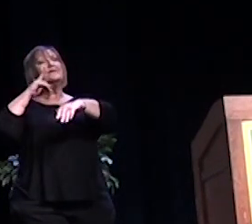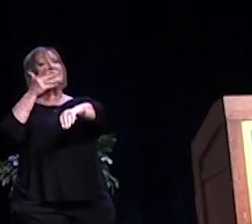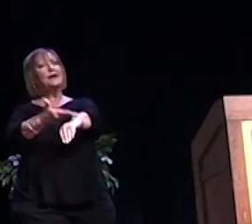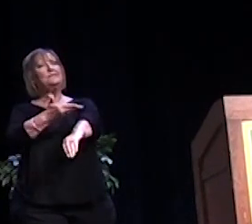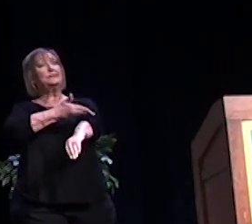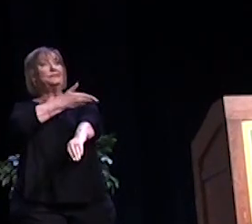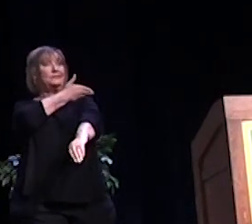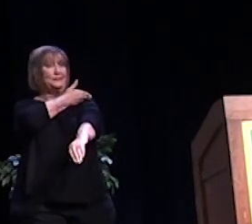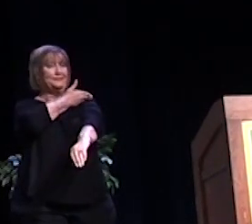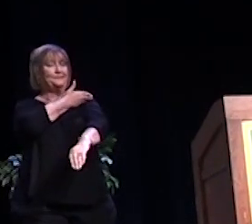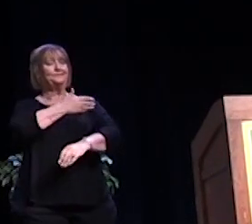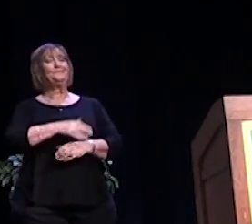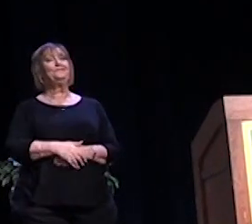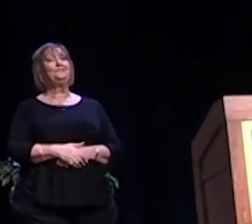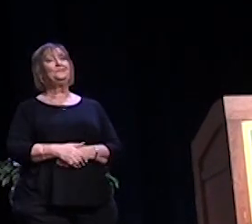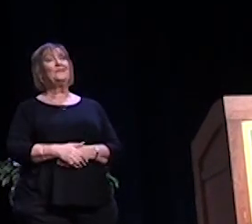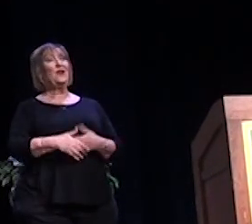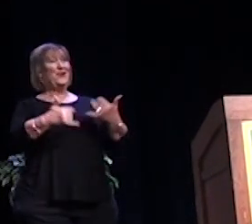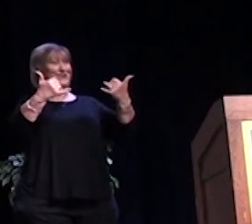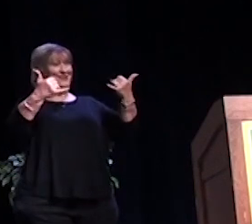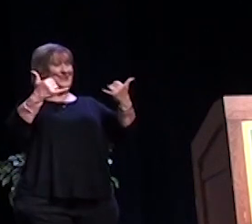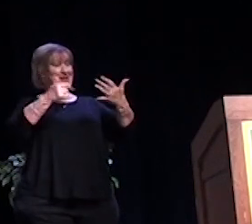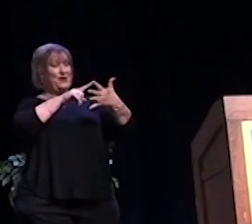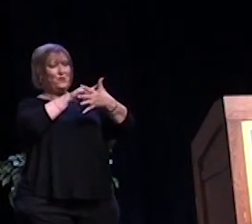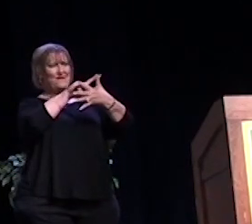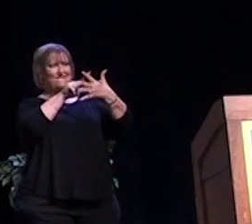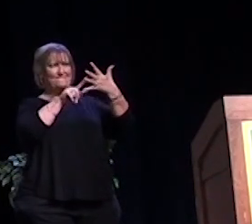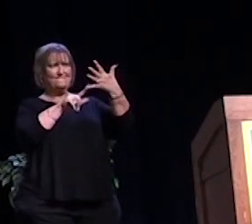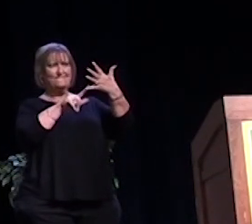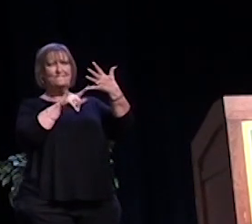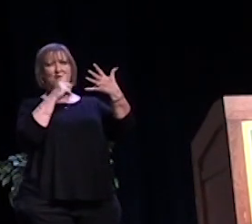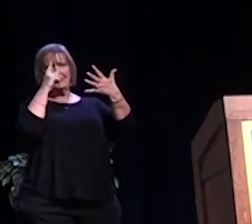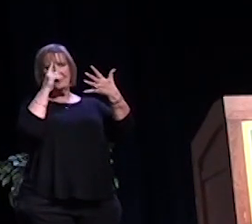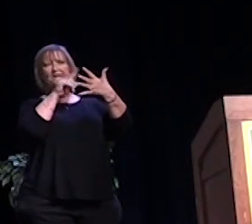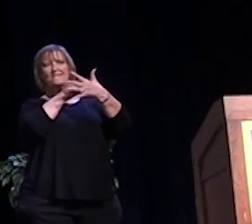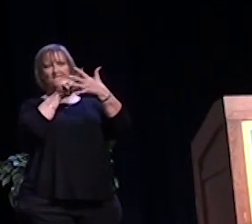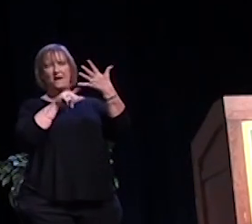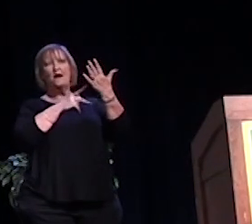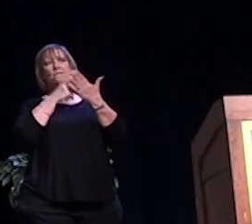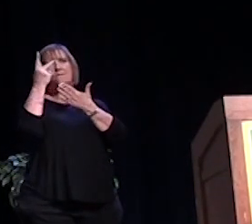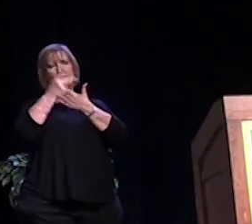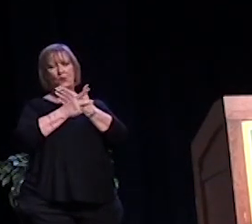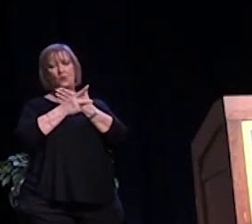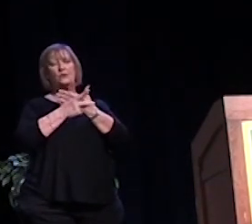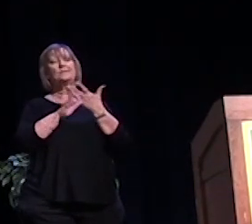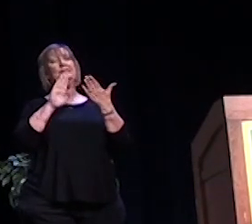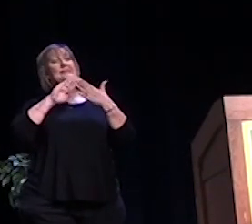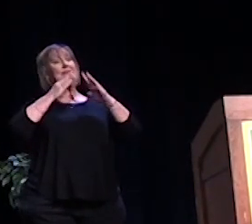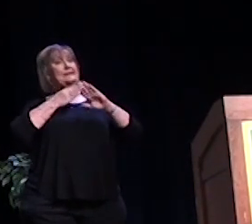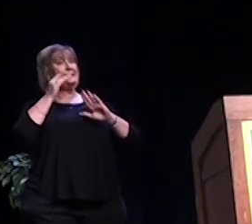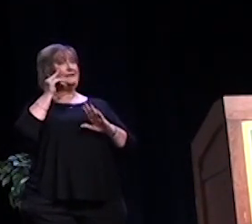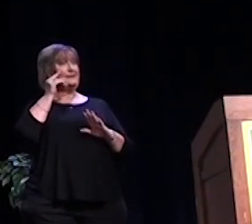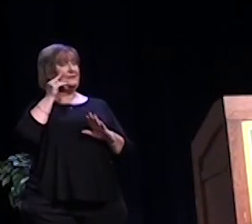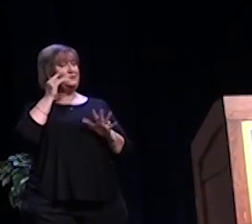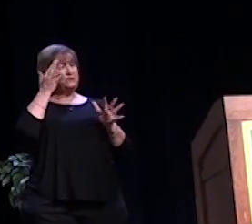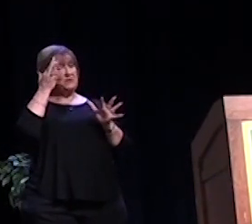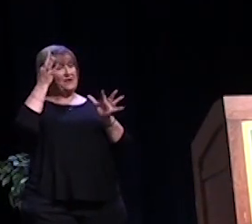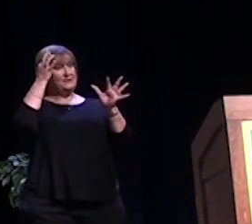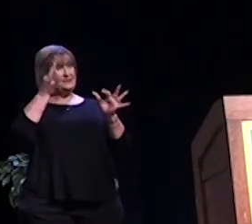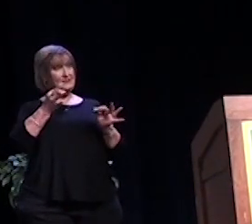different programs that are available, and the city has now said, okay, if you